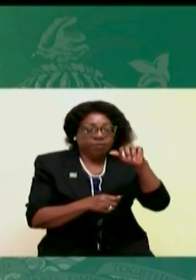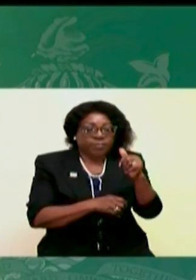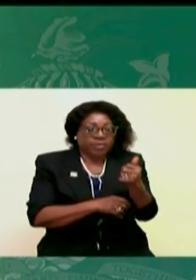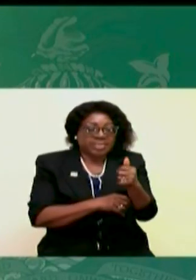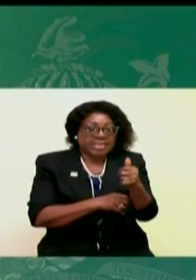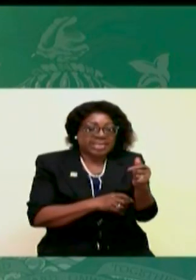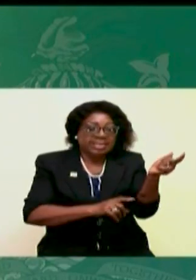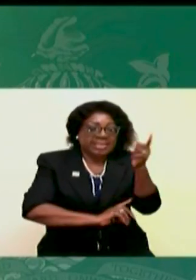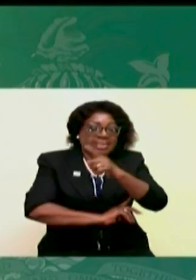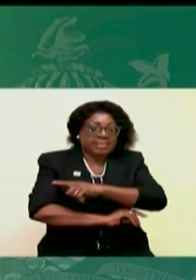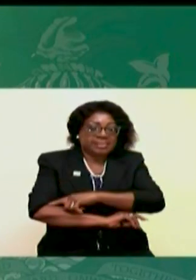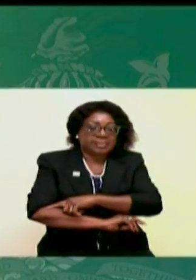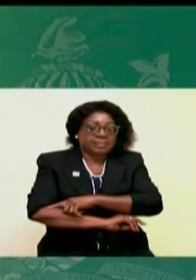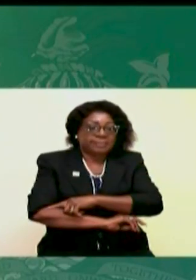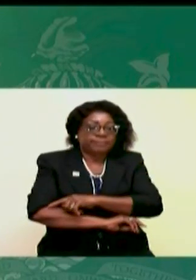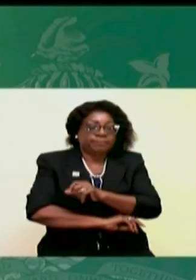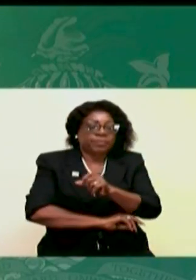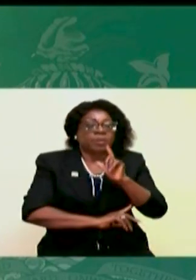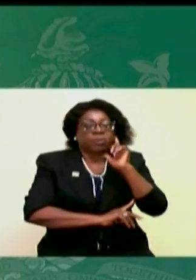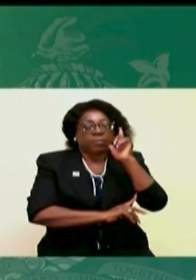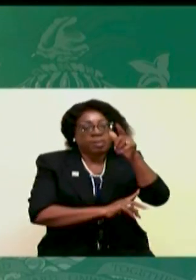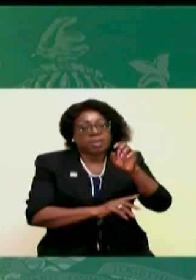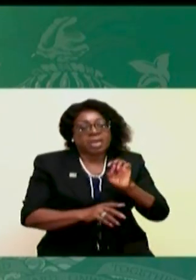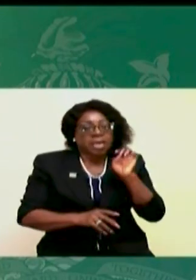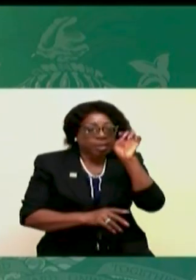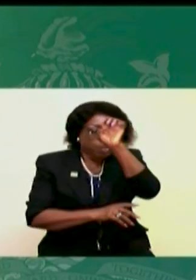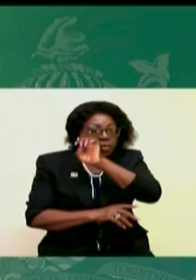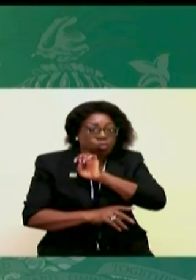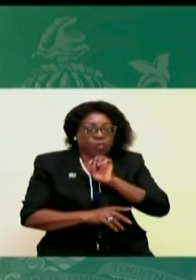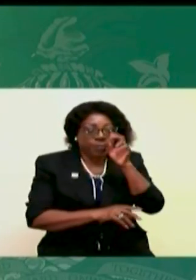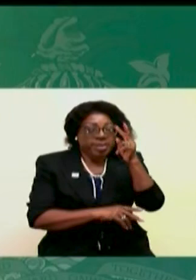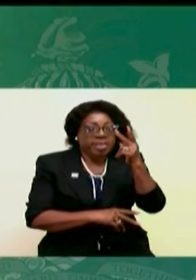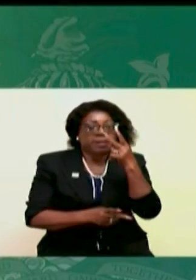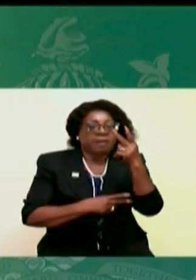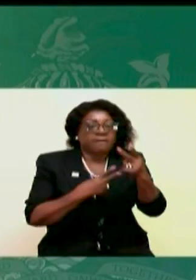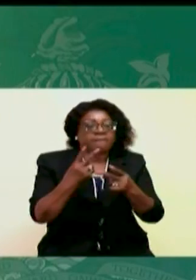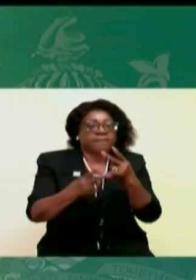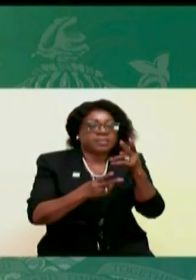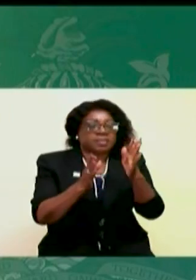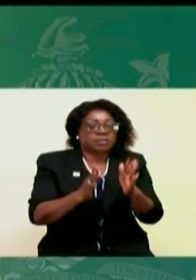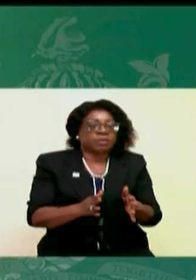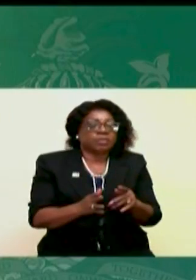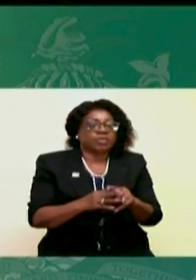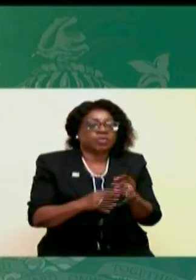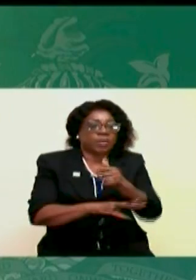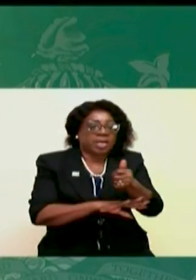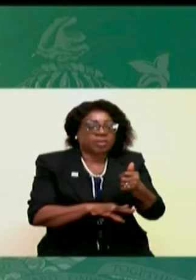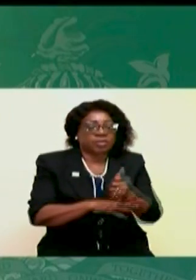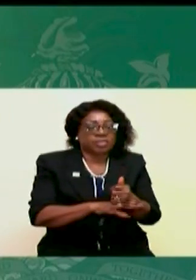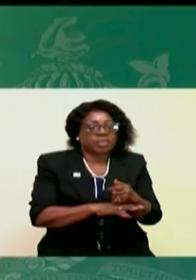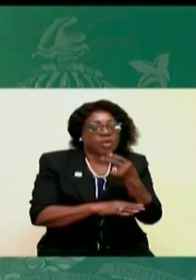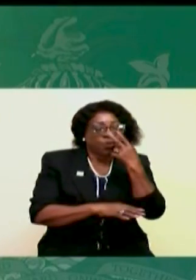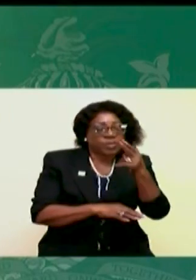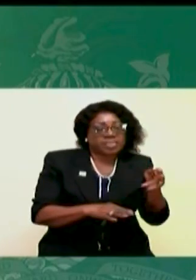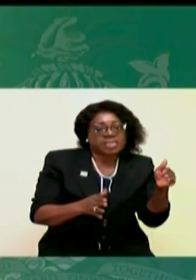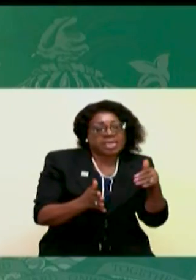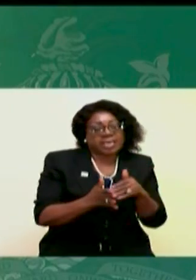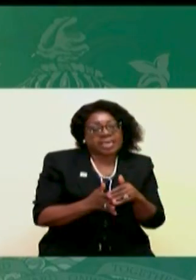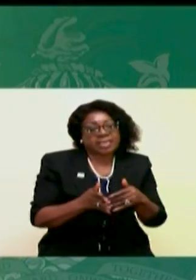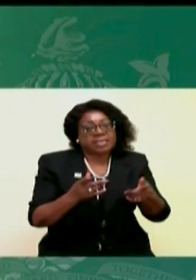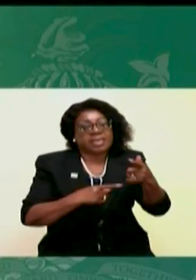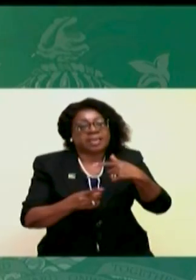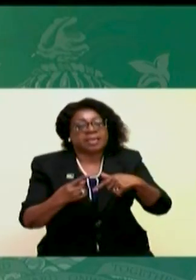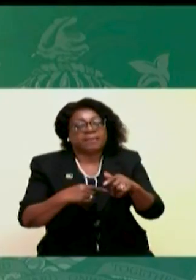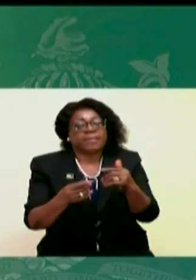days. When we look at European visitors to Andras, Madam Speaker, we see once again vacationing and